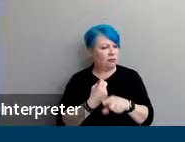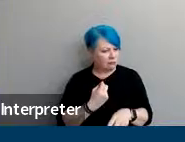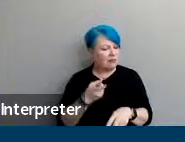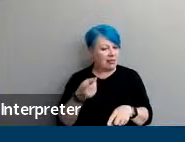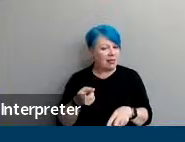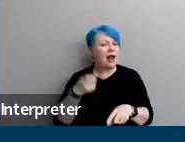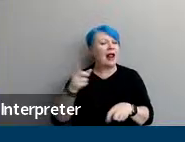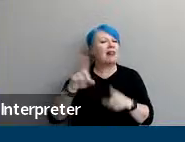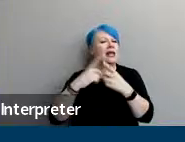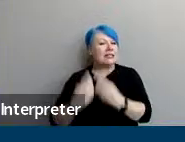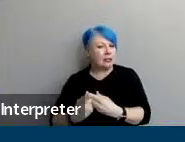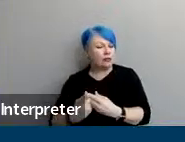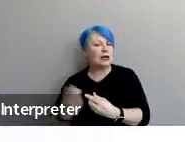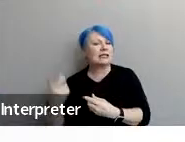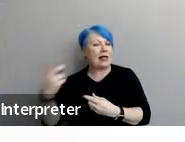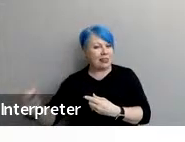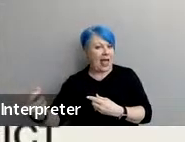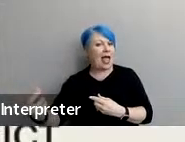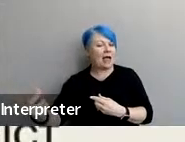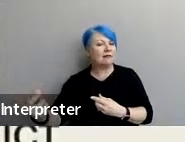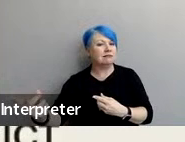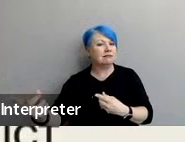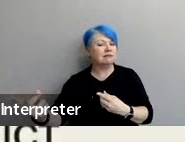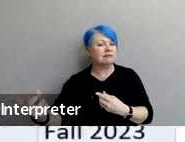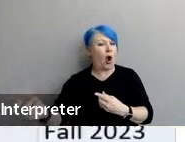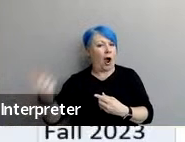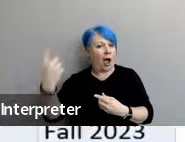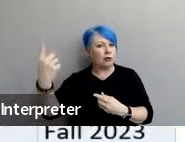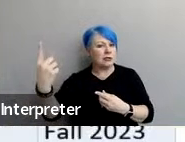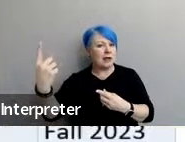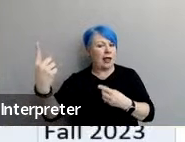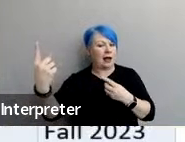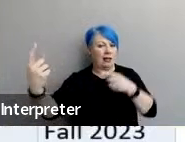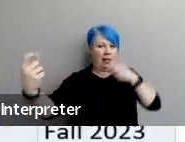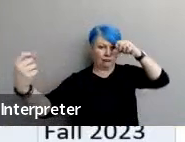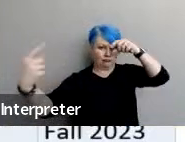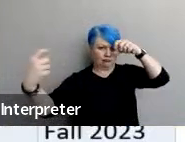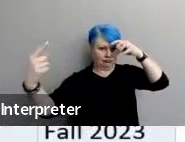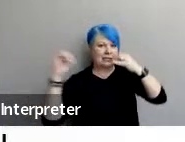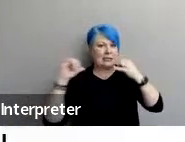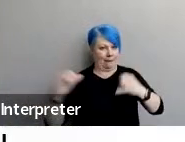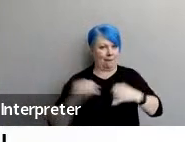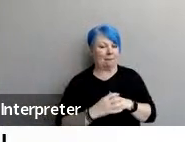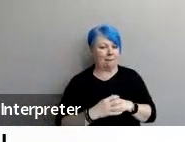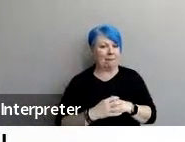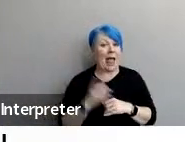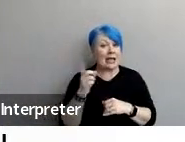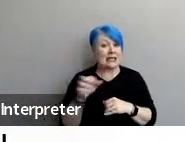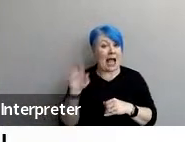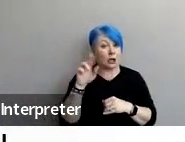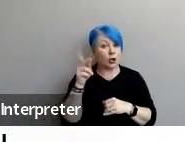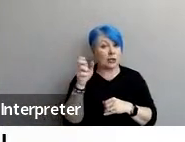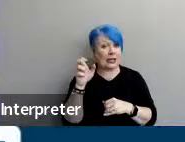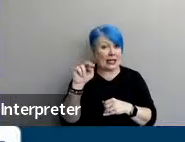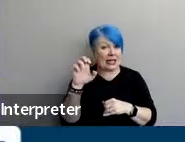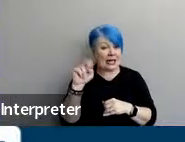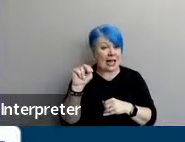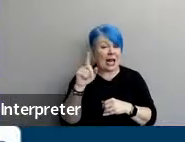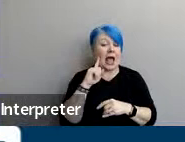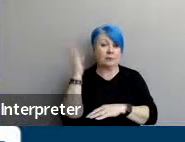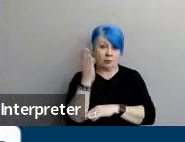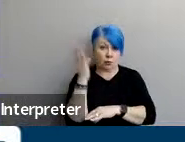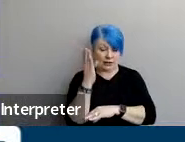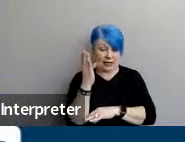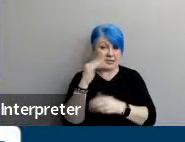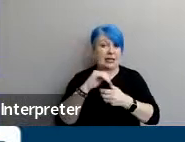disproportionality and how we are supporting districts. In fact, we have presented, Dr. Keenan has presented in partner districts in